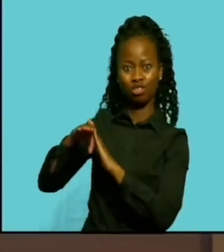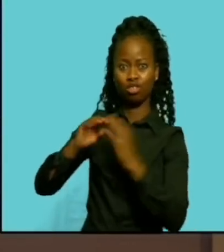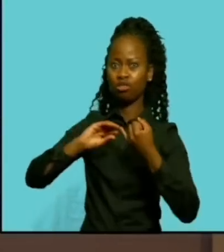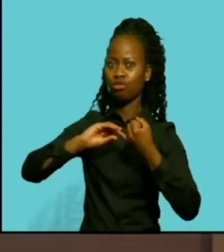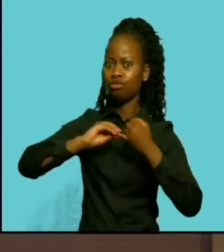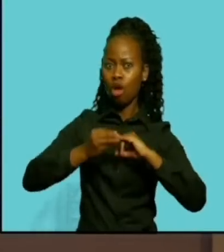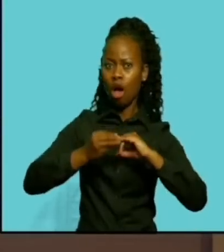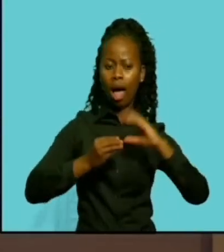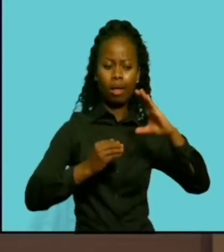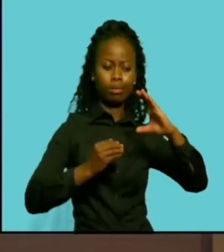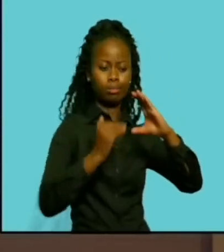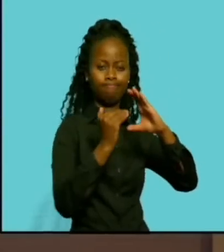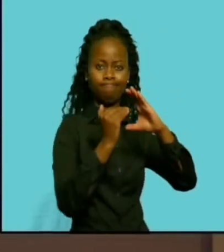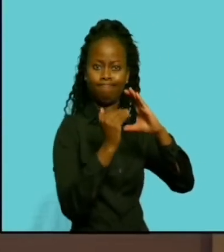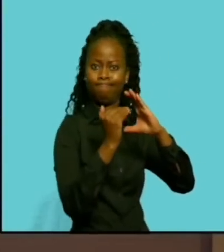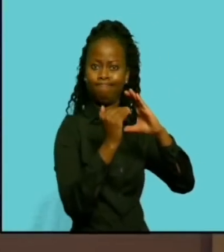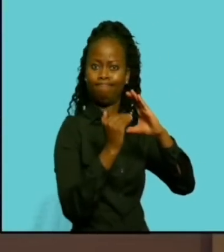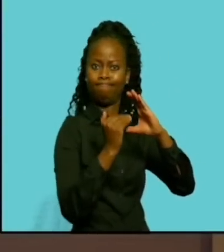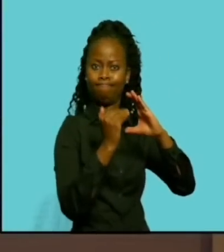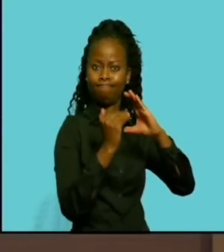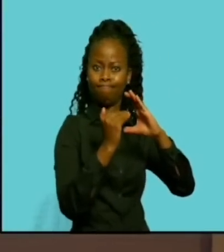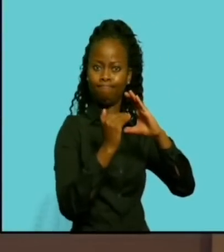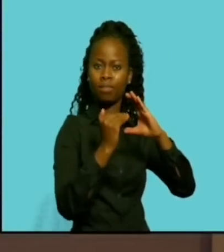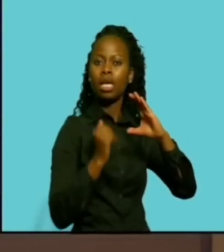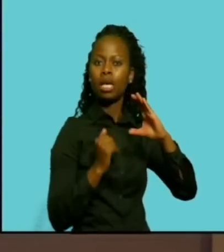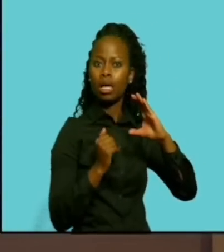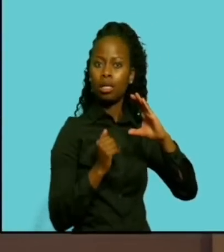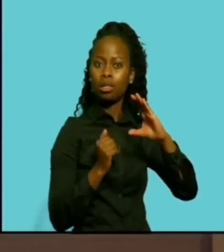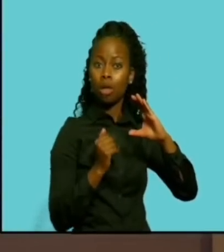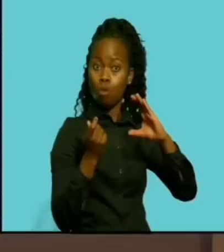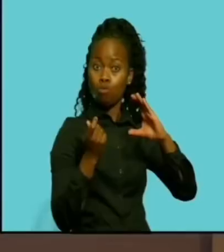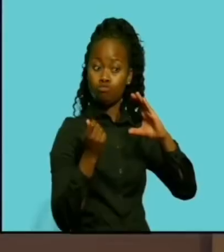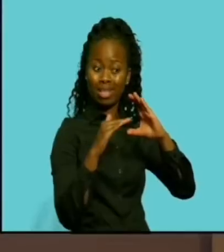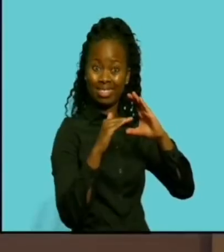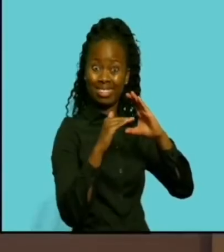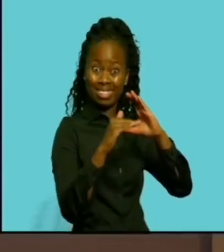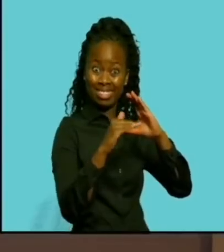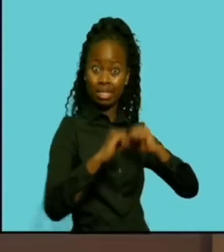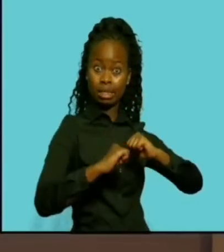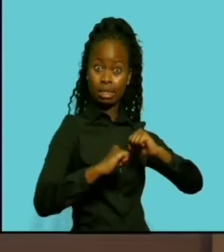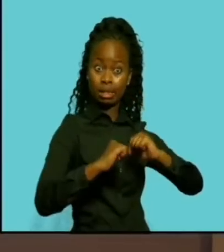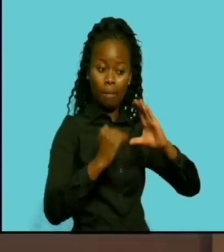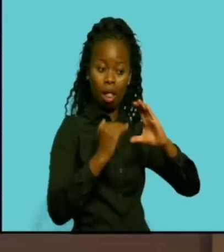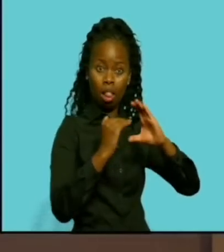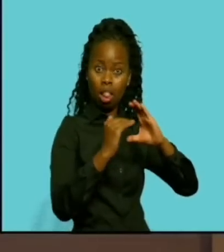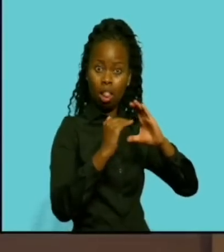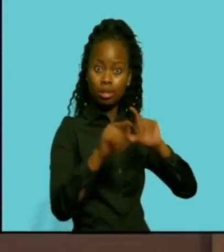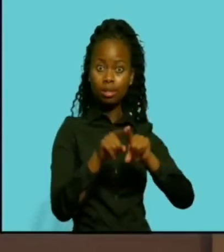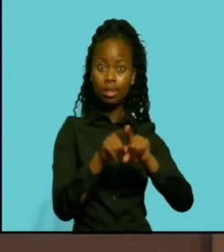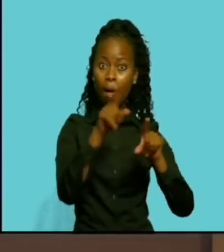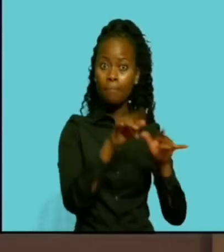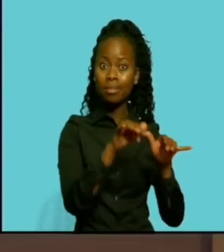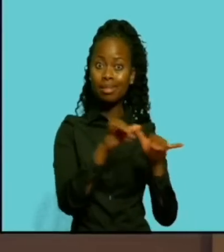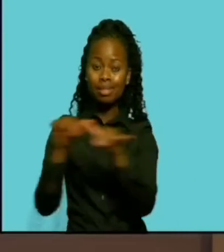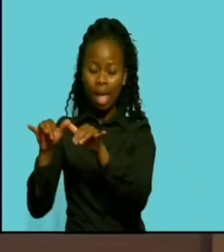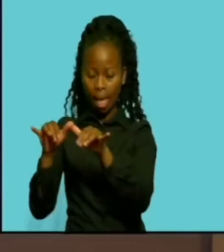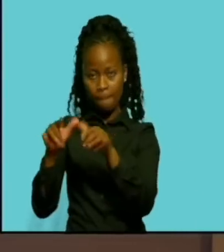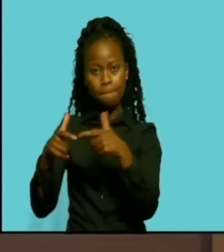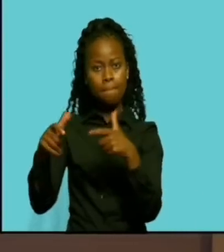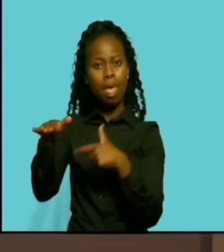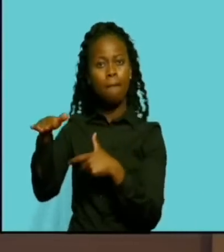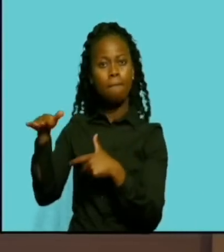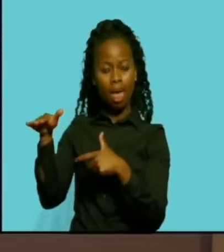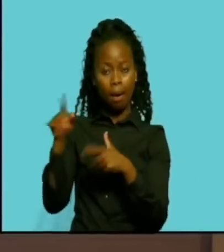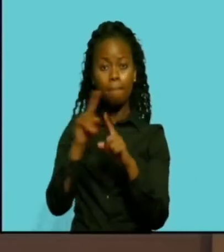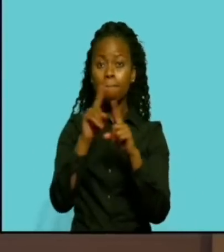where it is consistent with the price stability mandates of central banks, that some of the countries in the